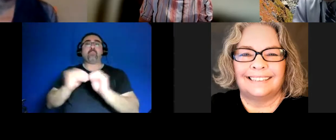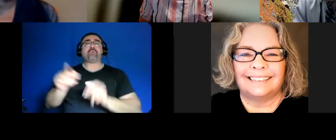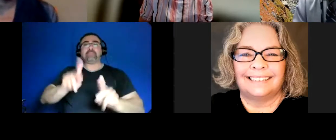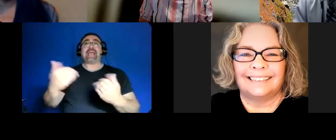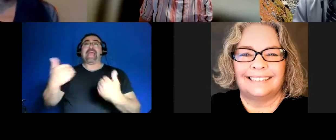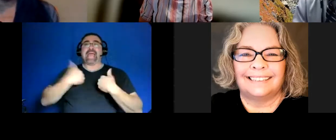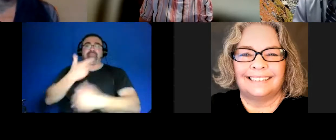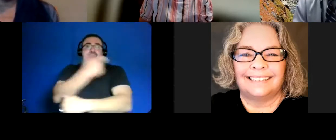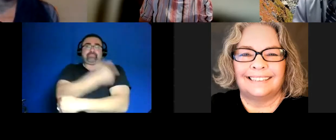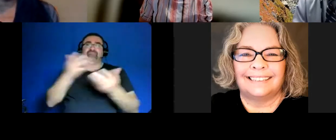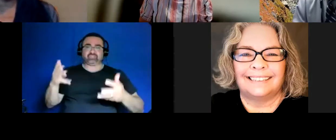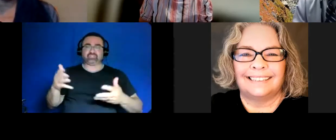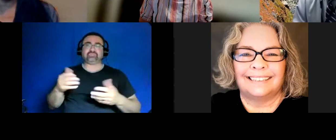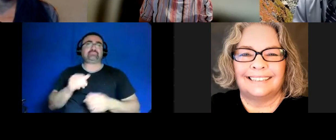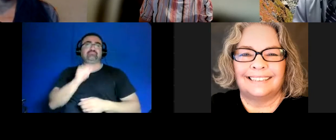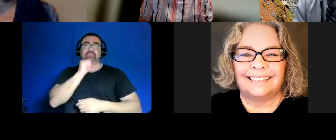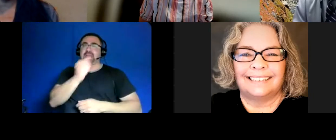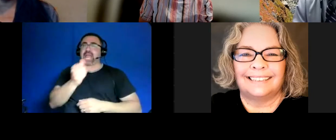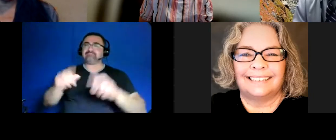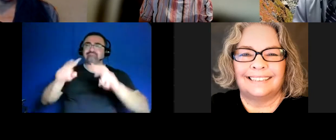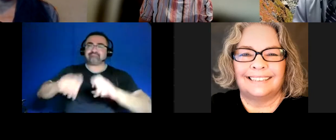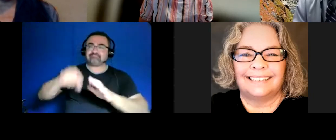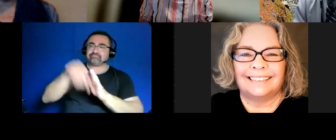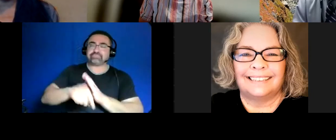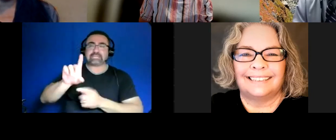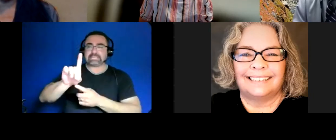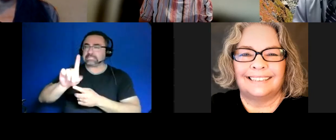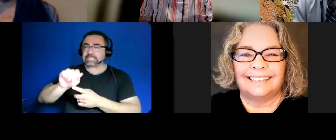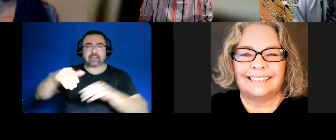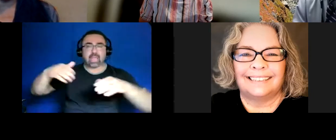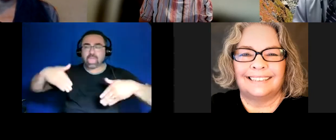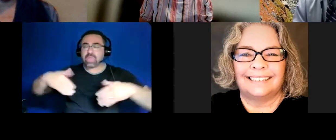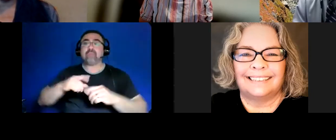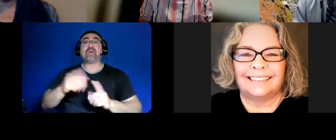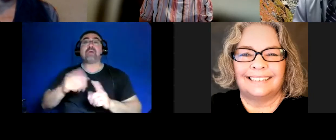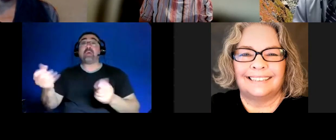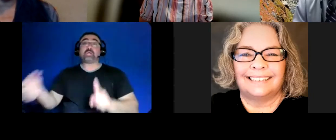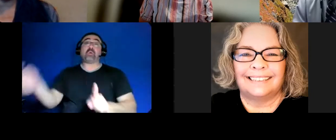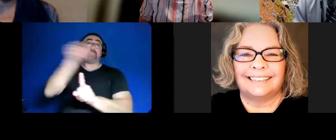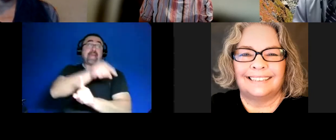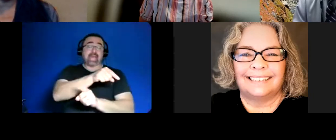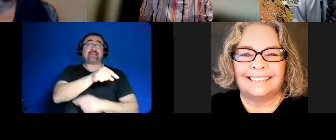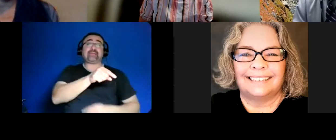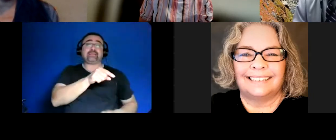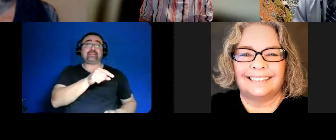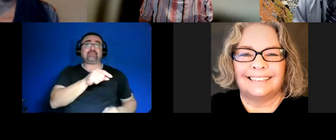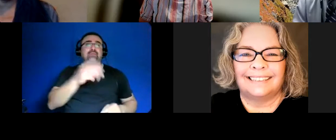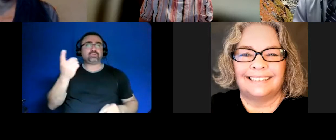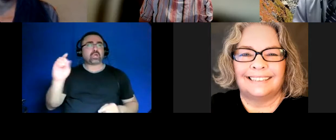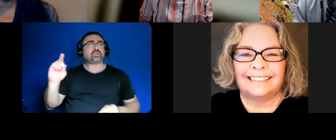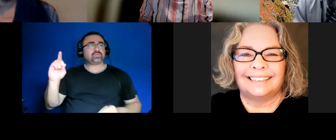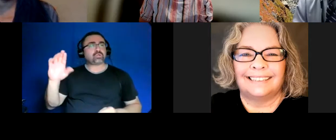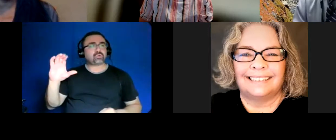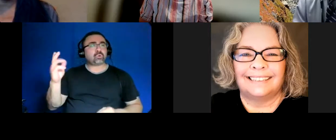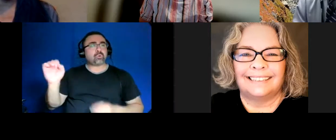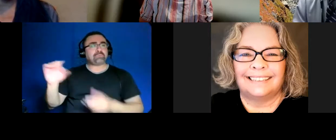the Pfizer, but we have not looked at that data yet. I wanted to go back to a point that Dr. Cohen